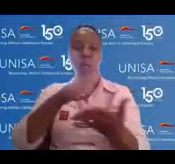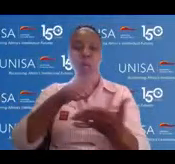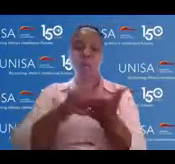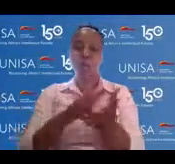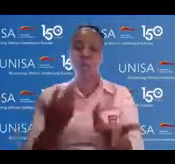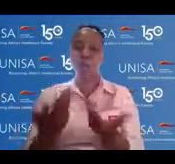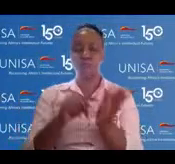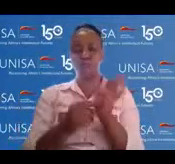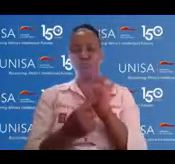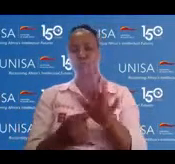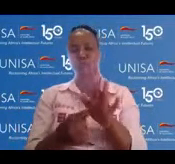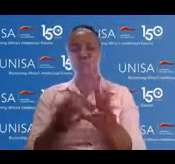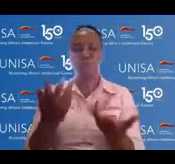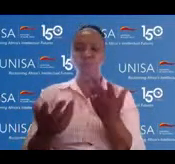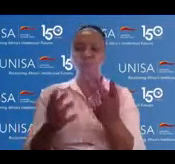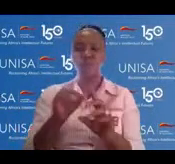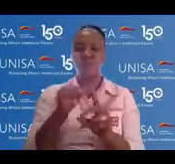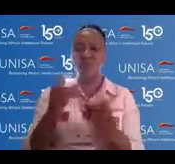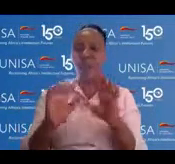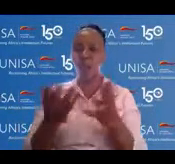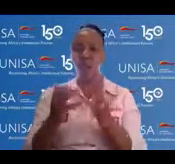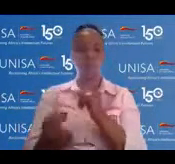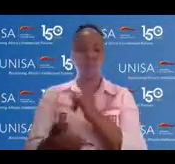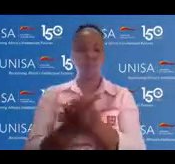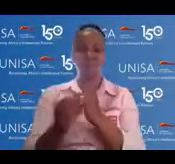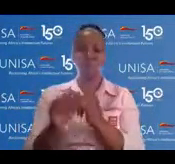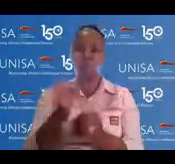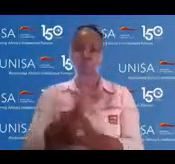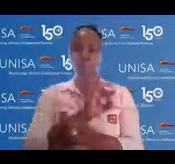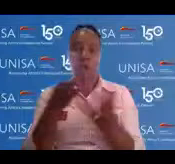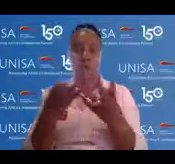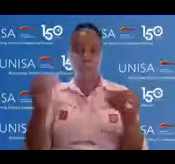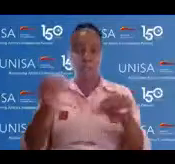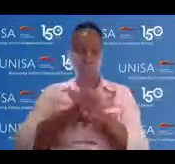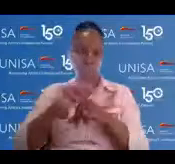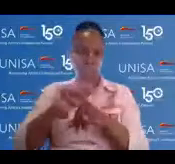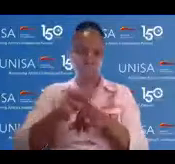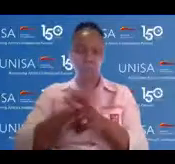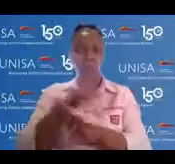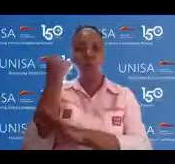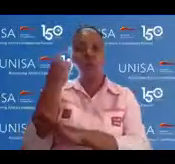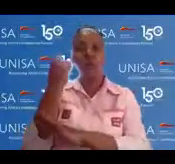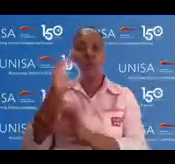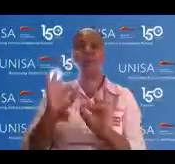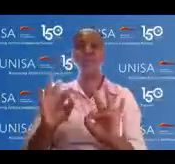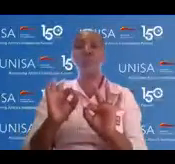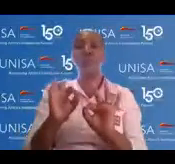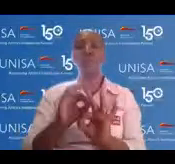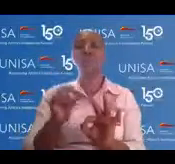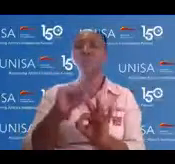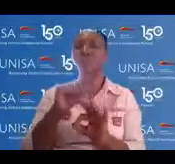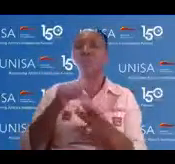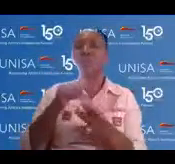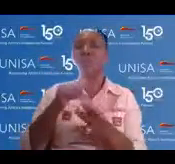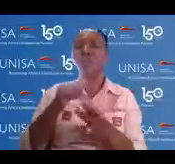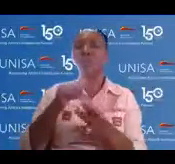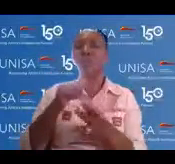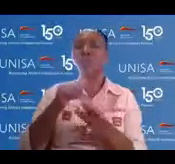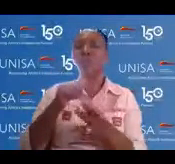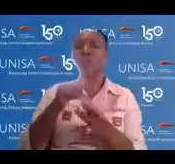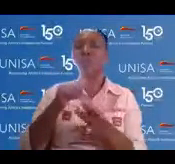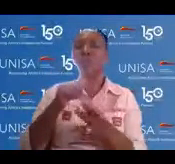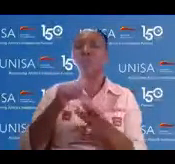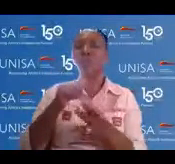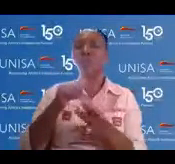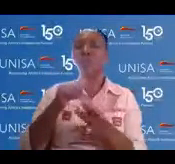minutes. And once you've done the demo, you're going to understand exactly what the app is requiring of you before